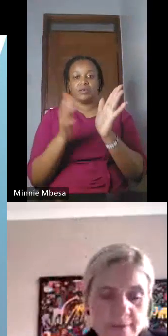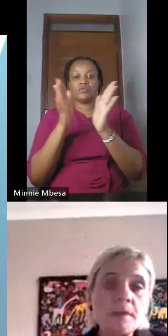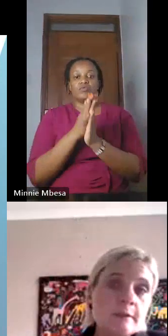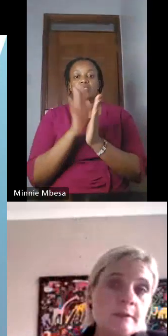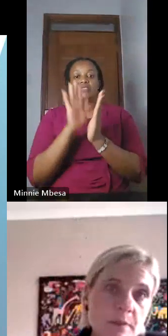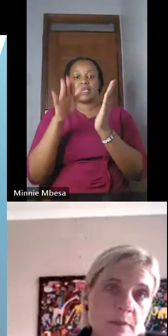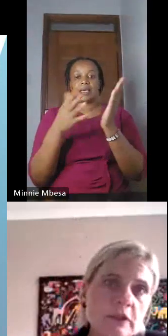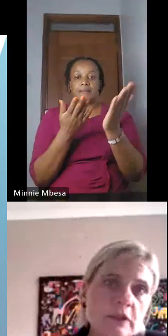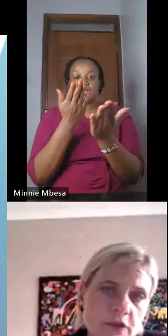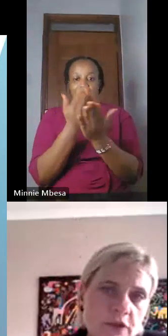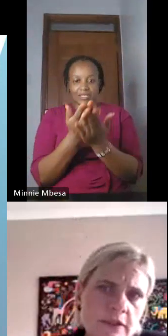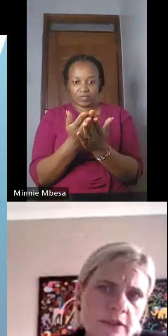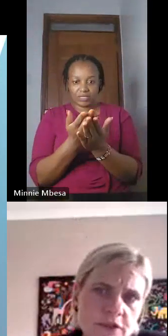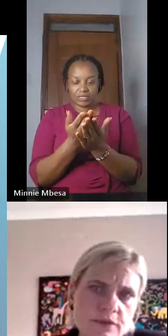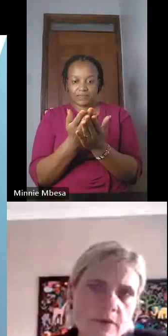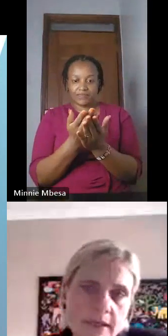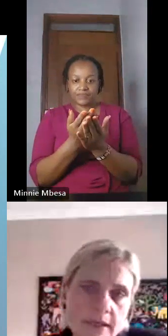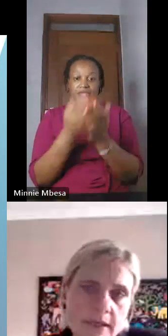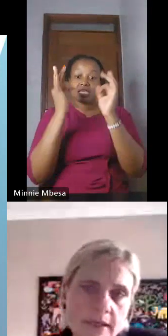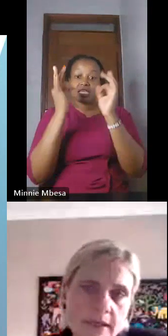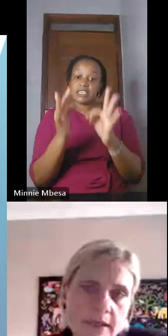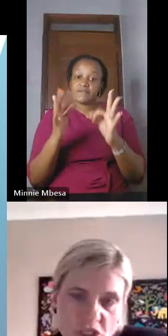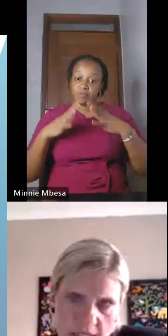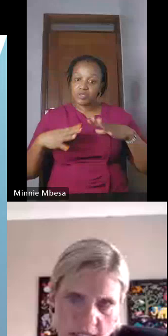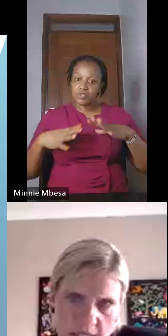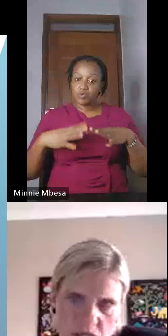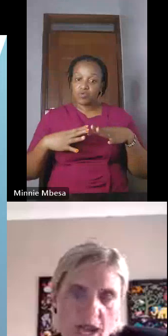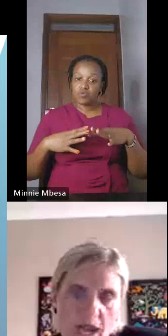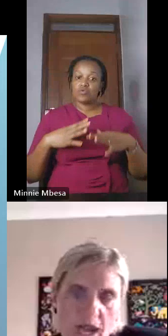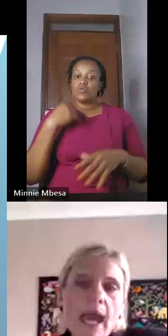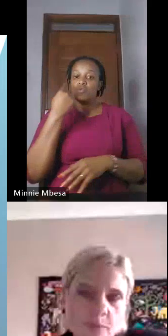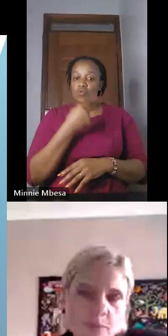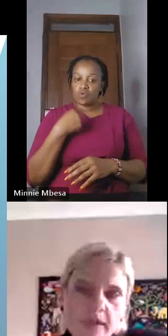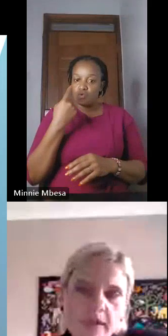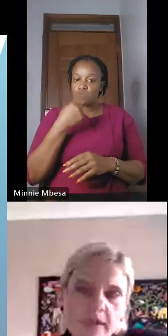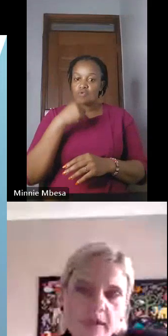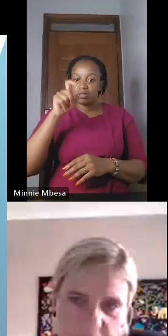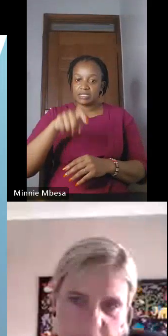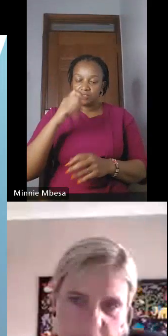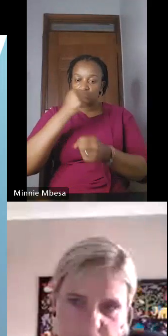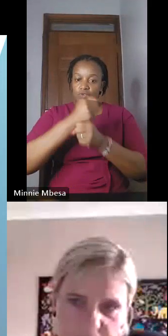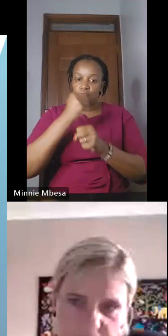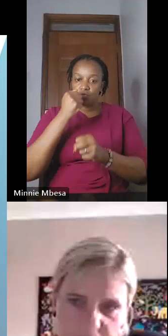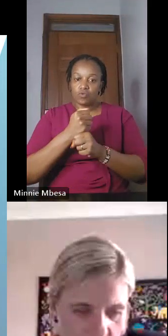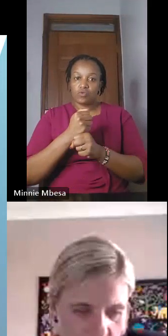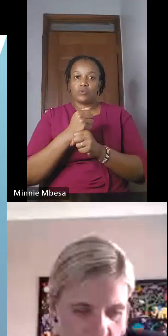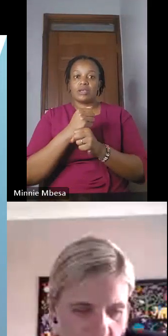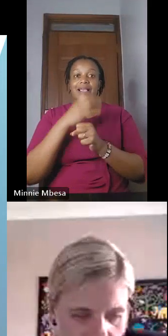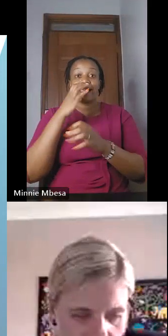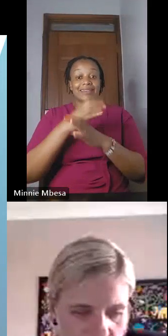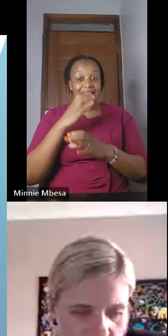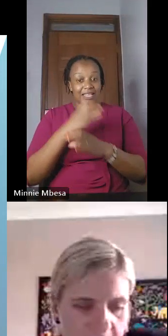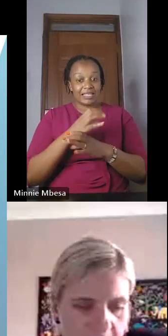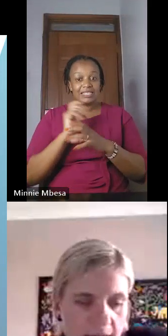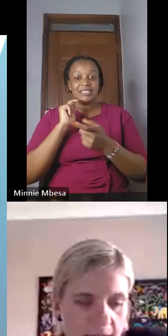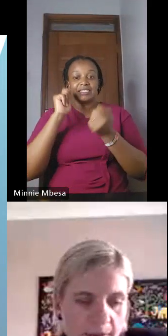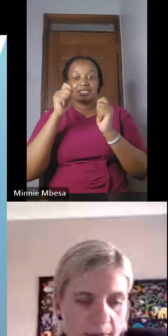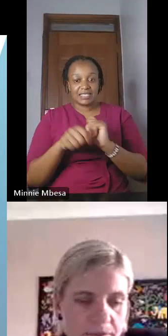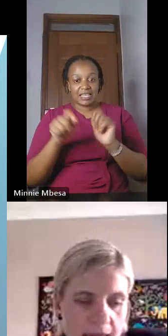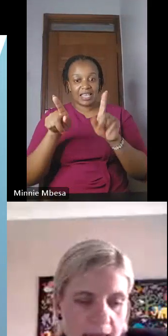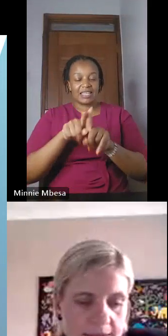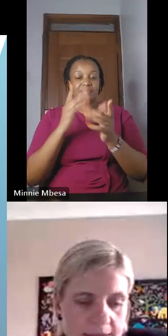short is people looking to do a career change as part of this scholarship program, right?